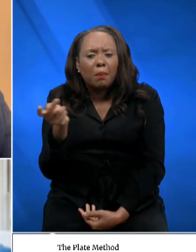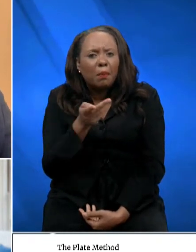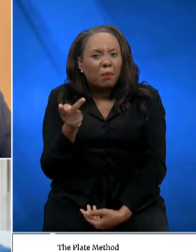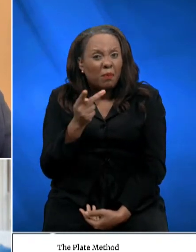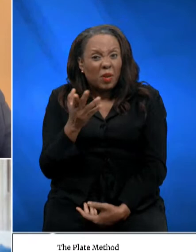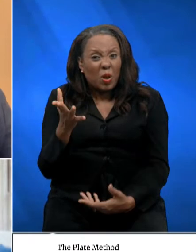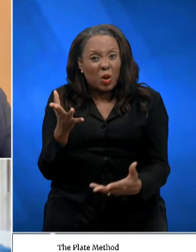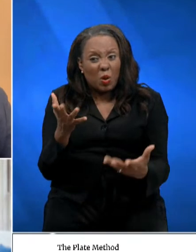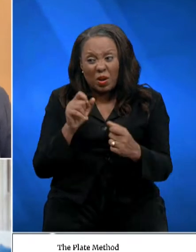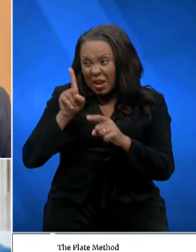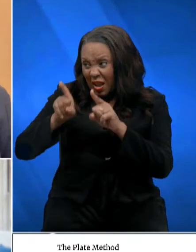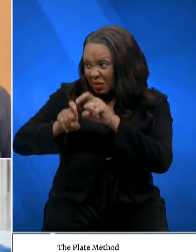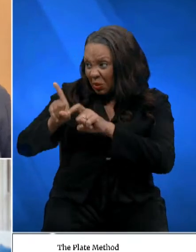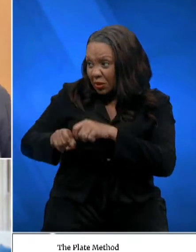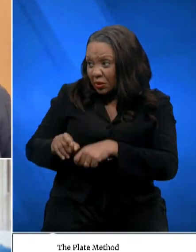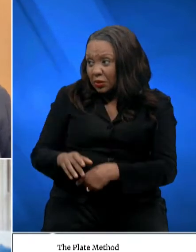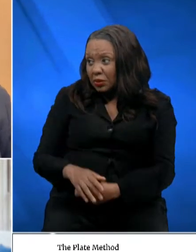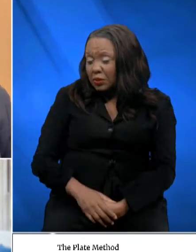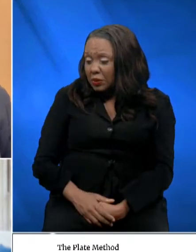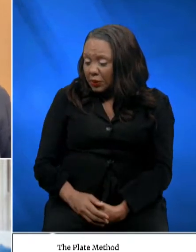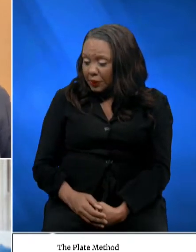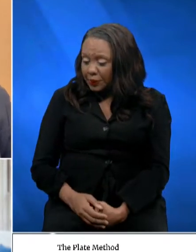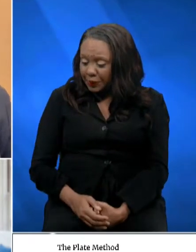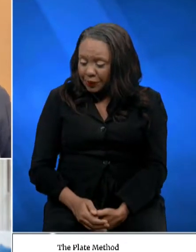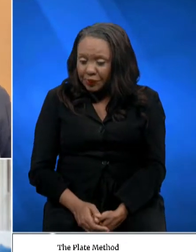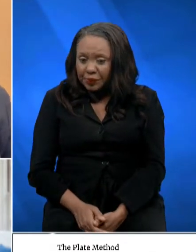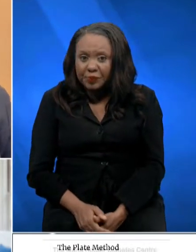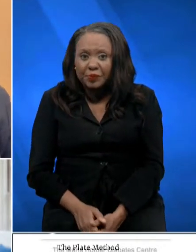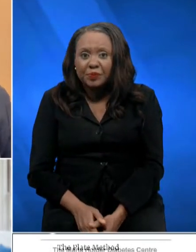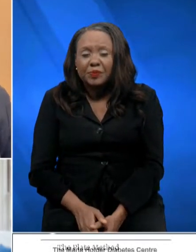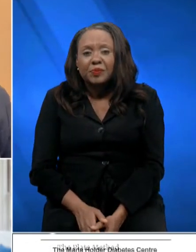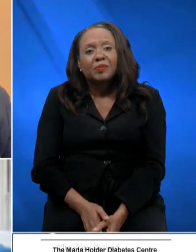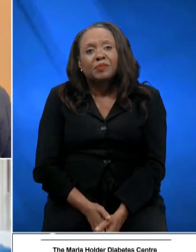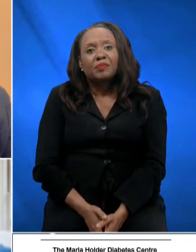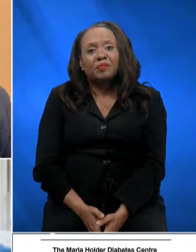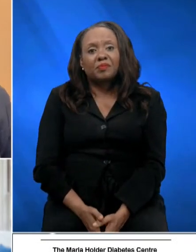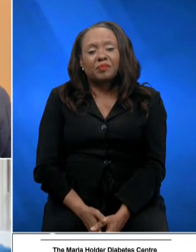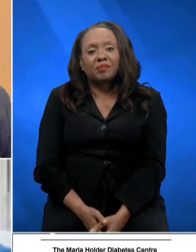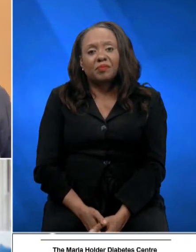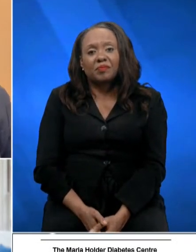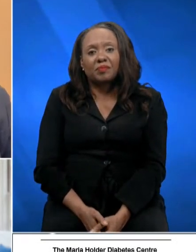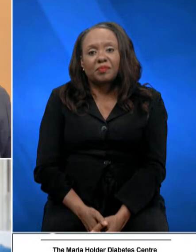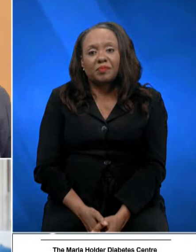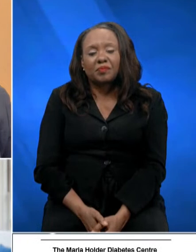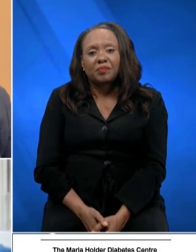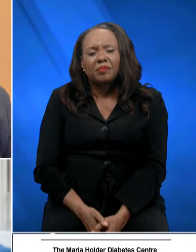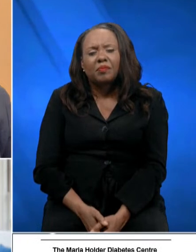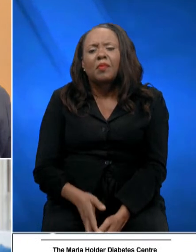evening. Oh, okay. To Dr. Pierce.